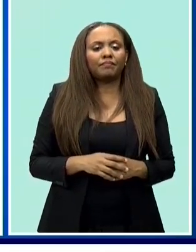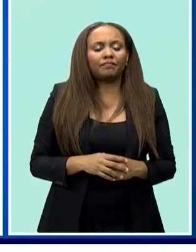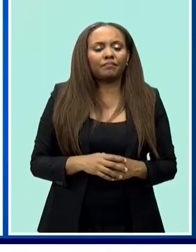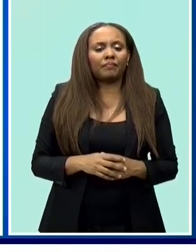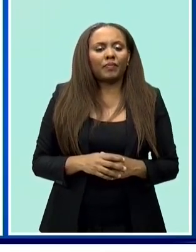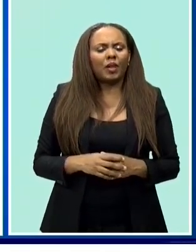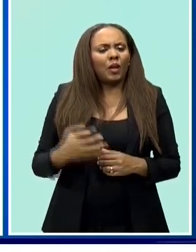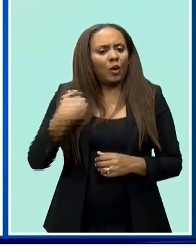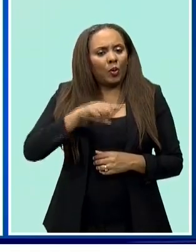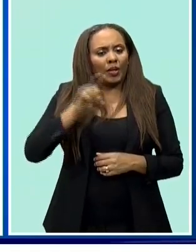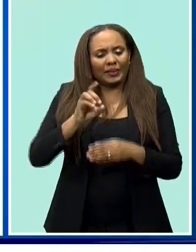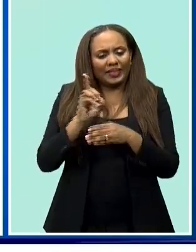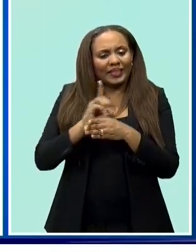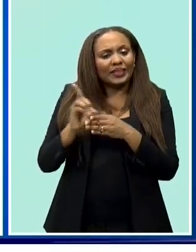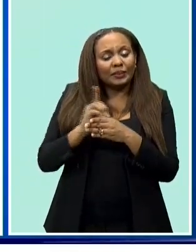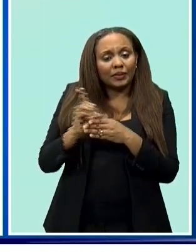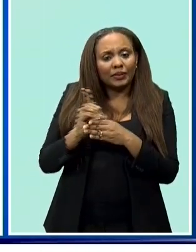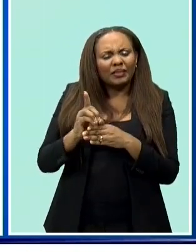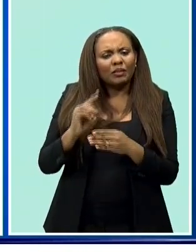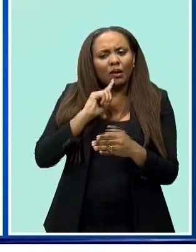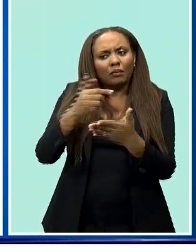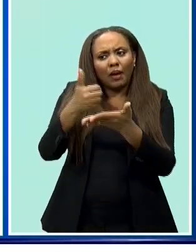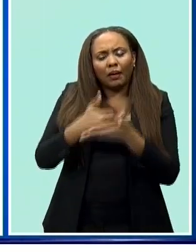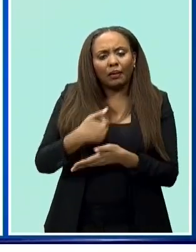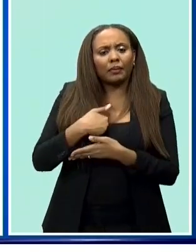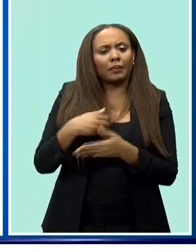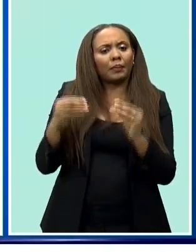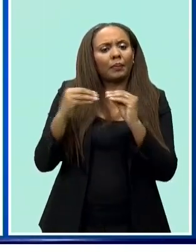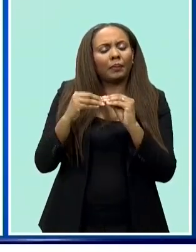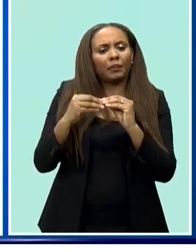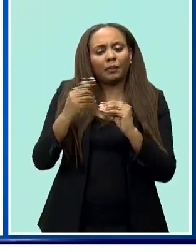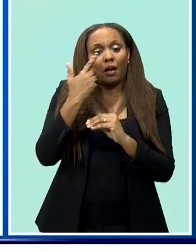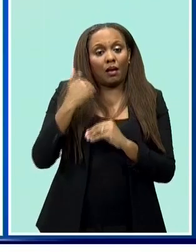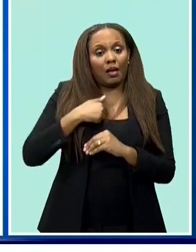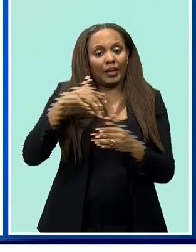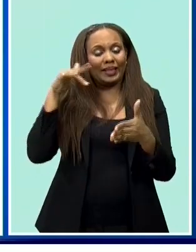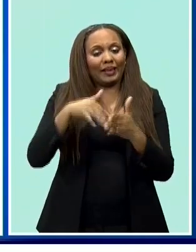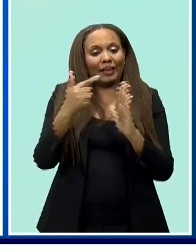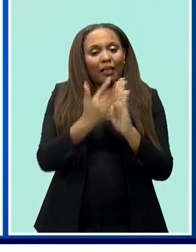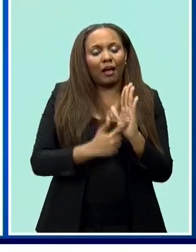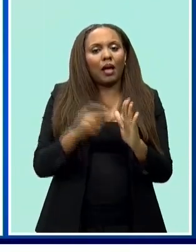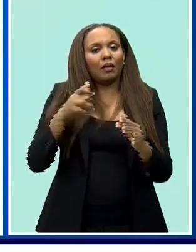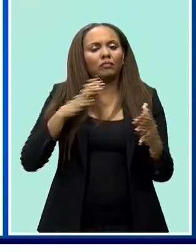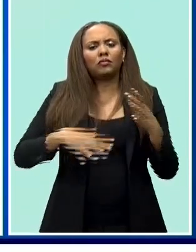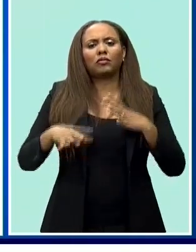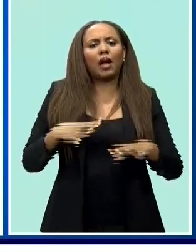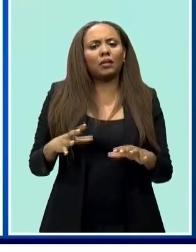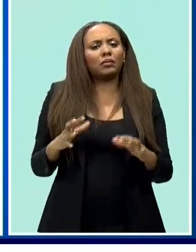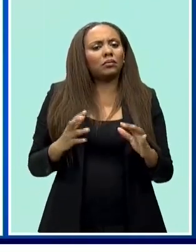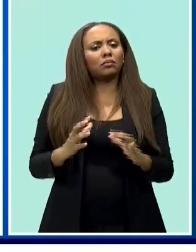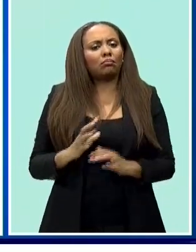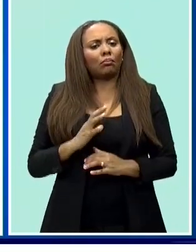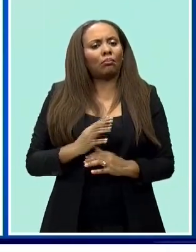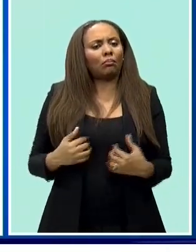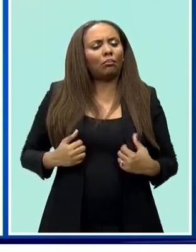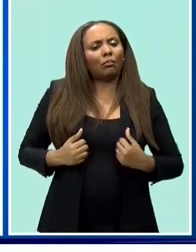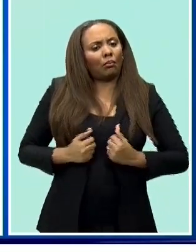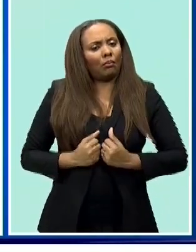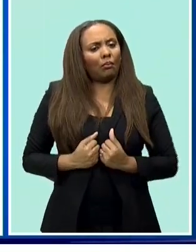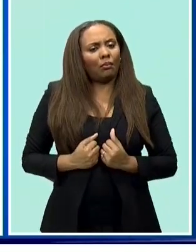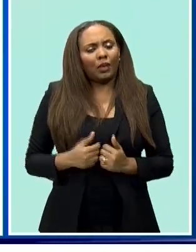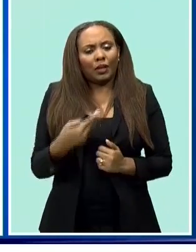disciplined, and that has helped me in law because in law you have to not only dress well, you have to act in a certain way, and Harrison College